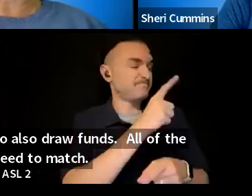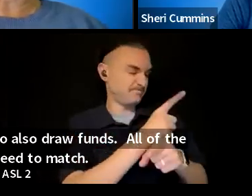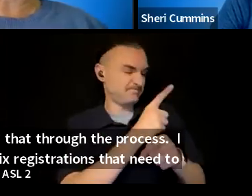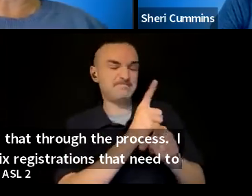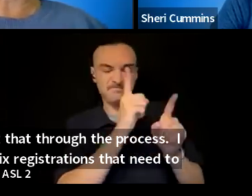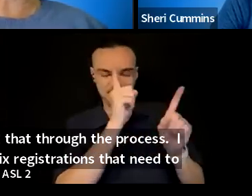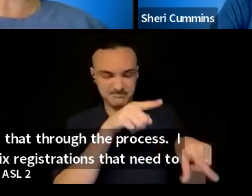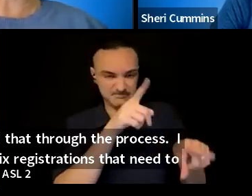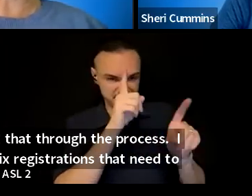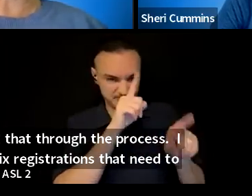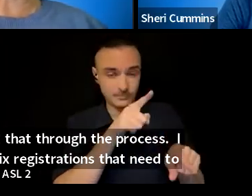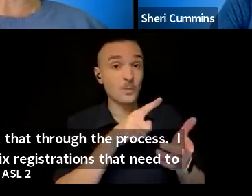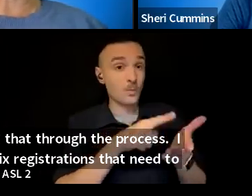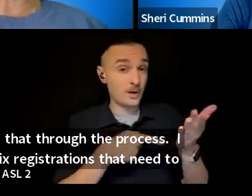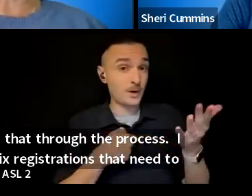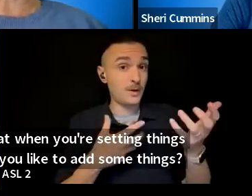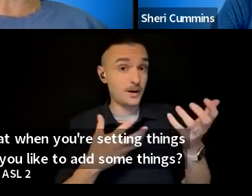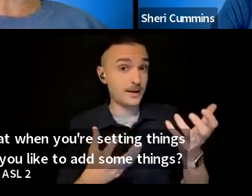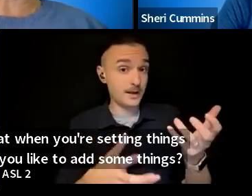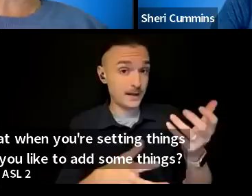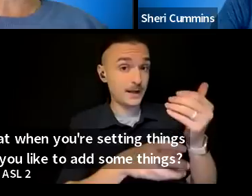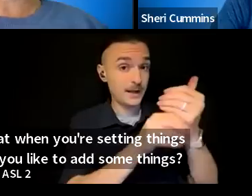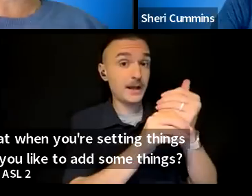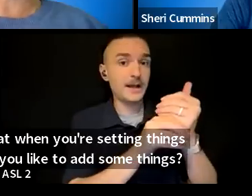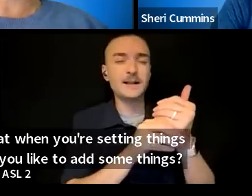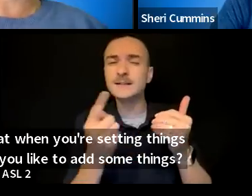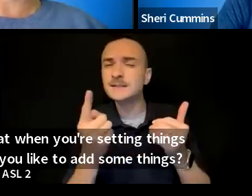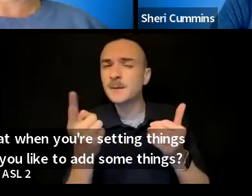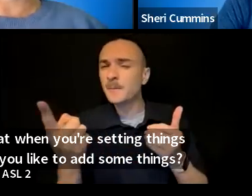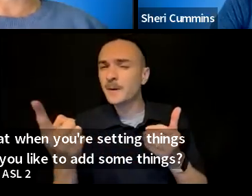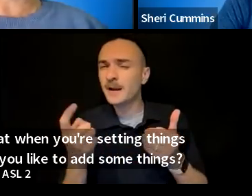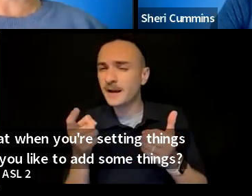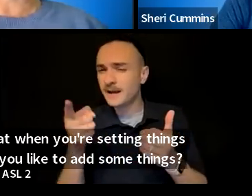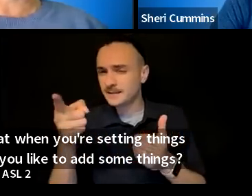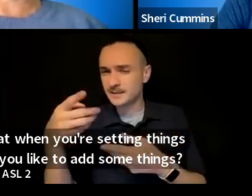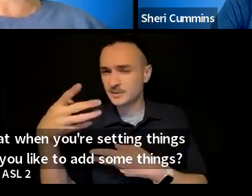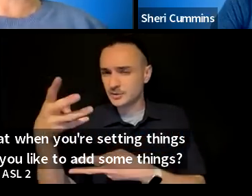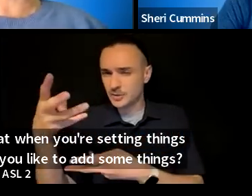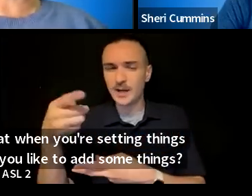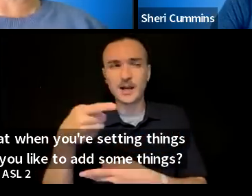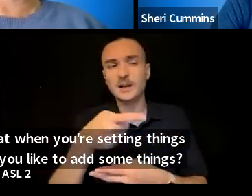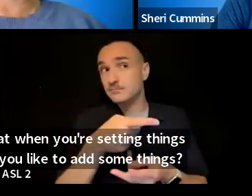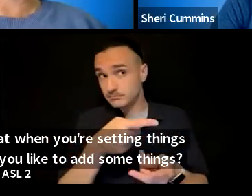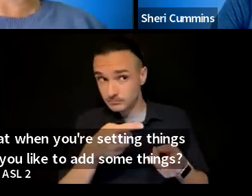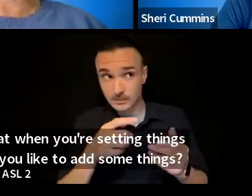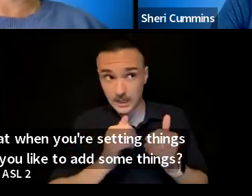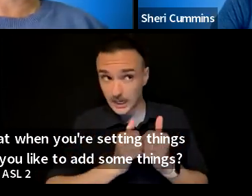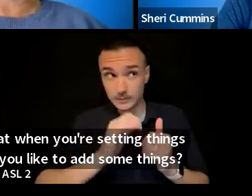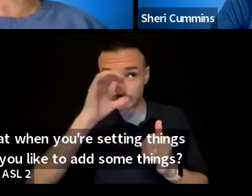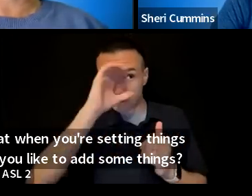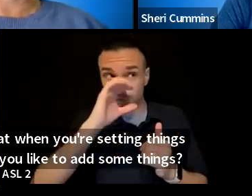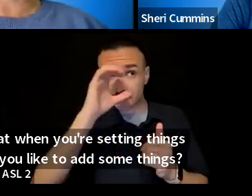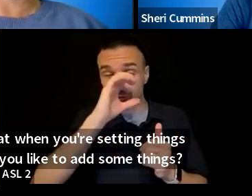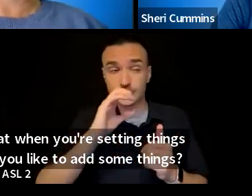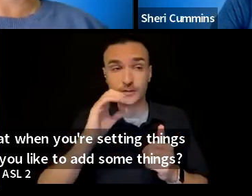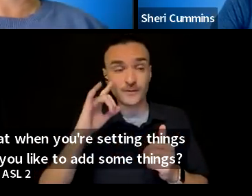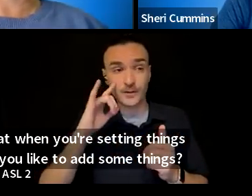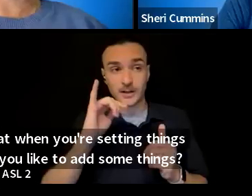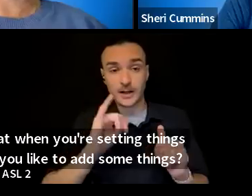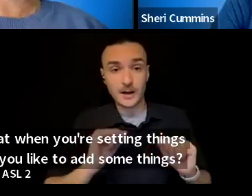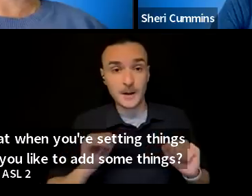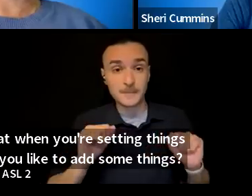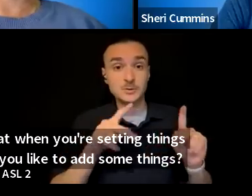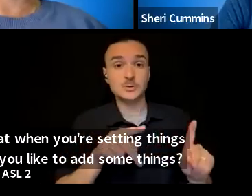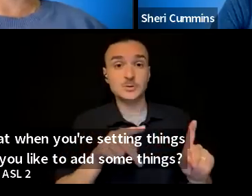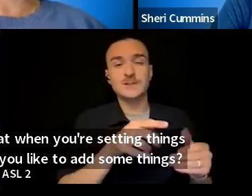add as well, because I know there was a question in the chat about being able to search for funding opportunities within our NIH guide for